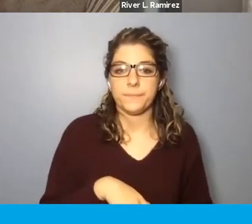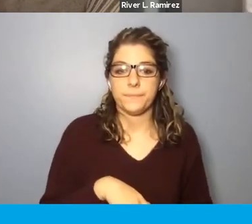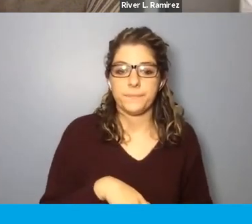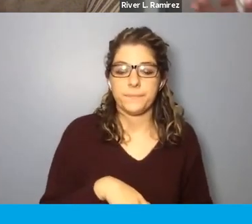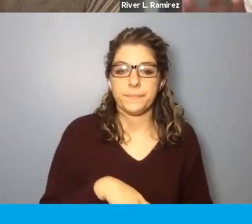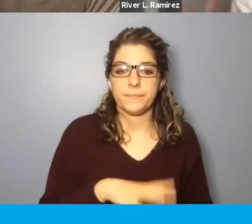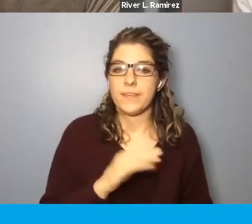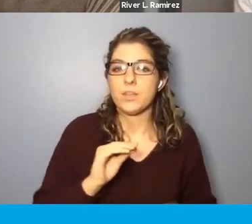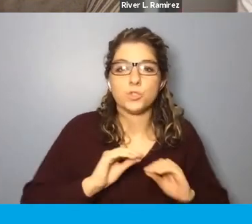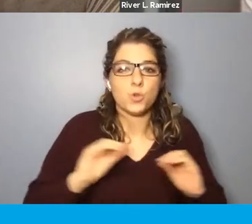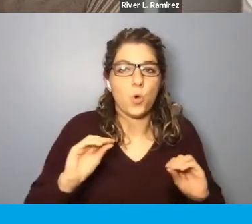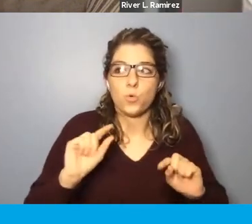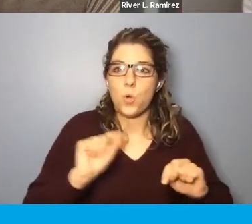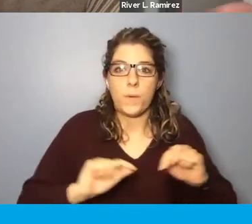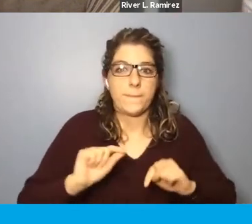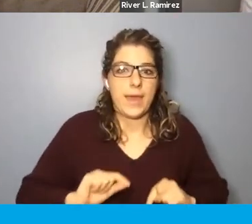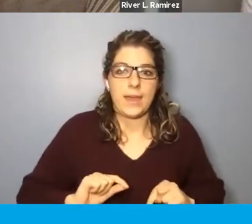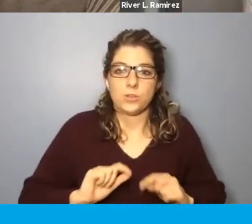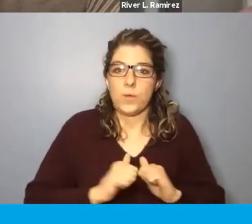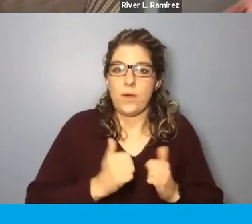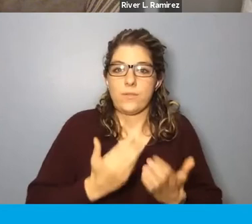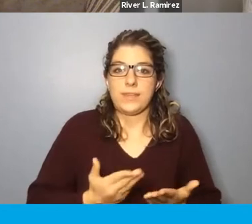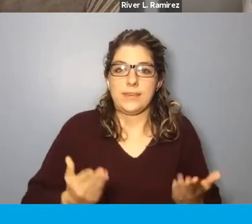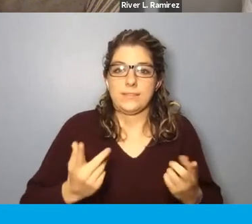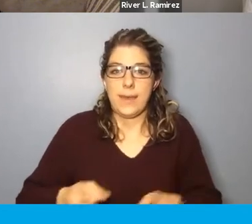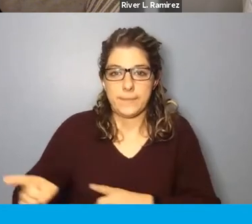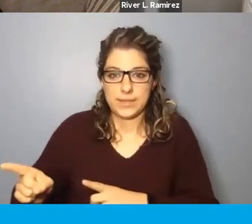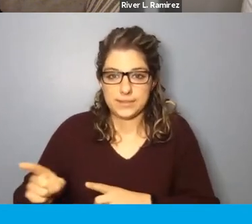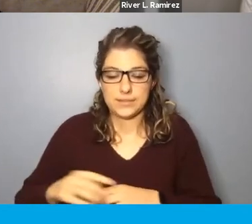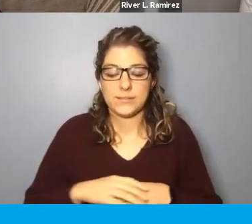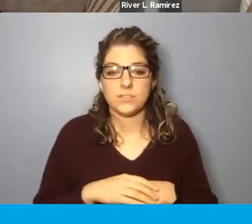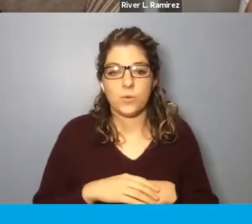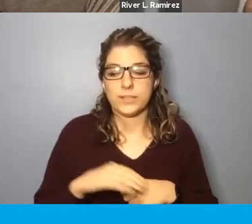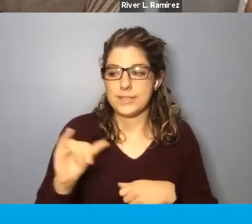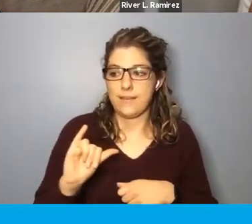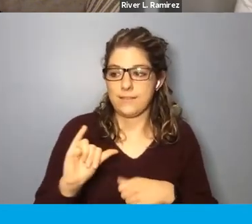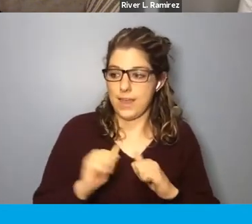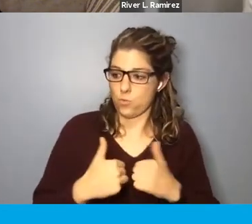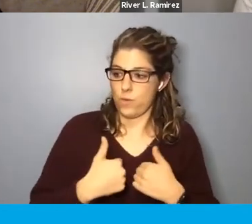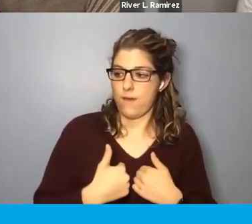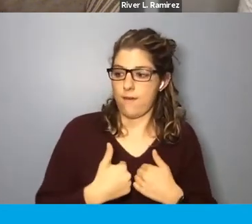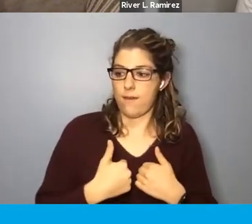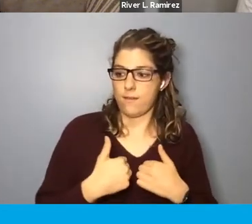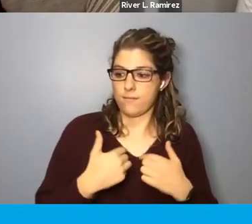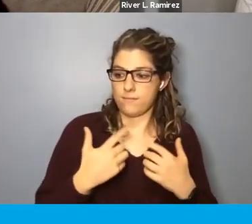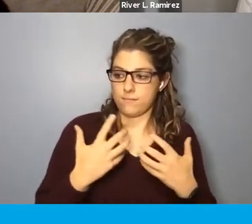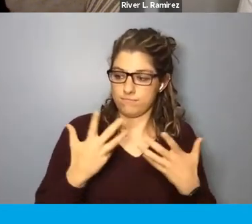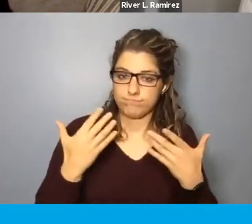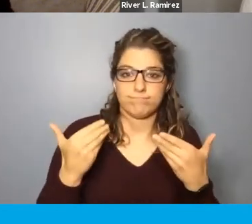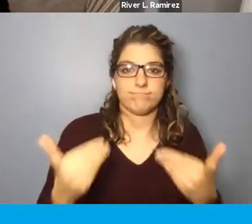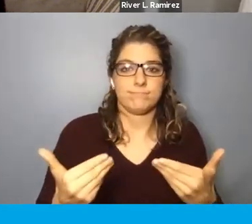and there is no going back to the way things were. So it's like, how do I propel